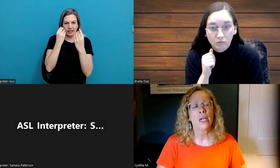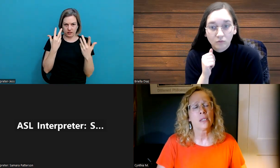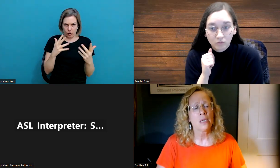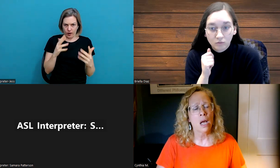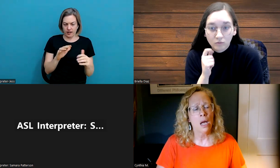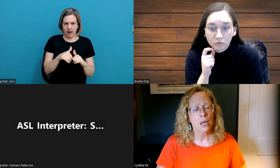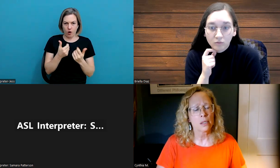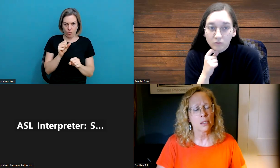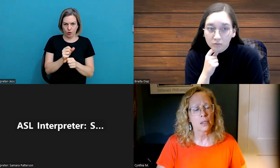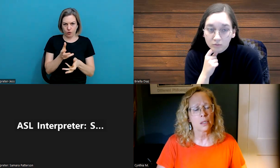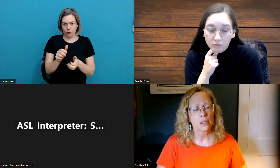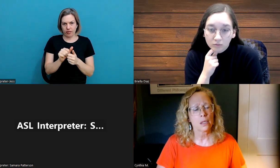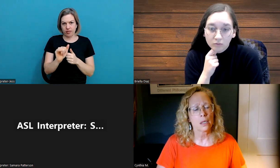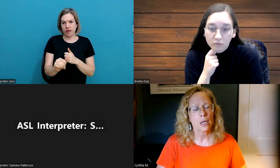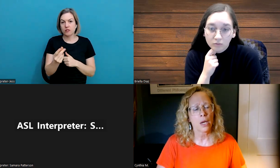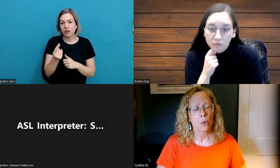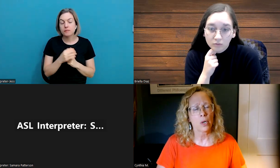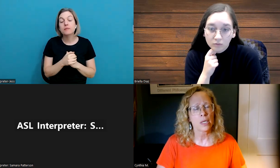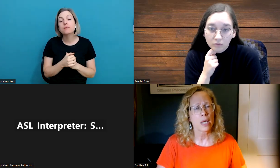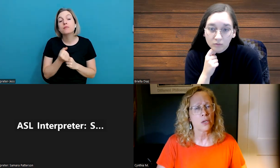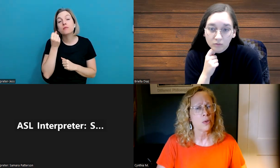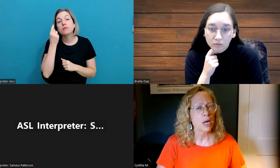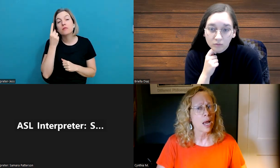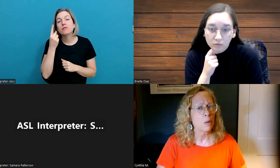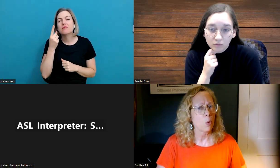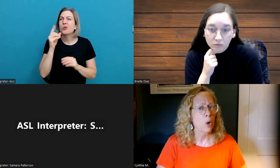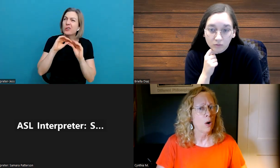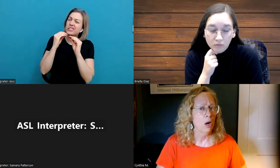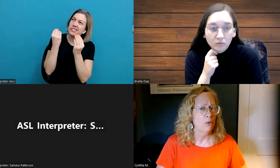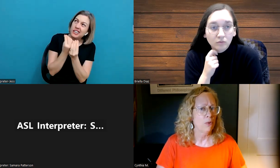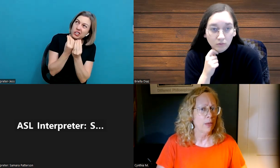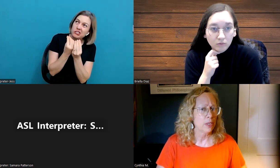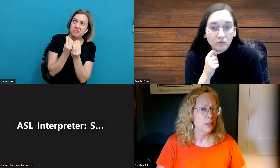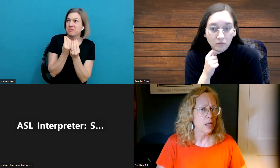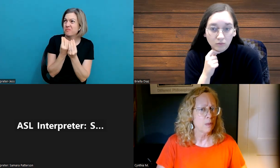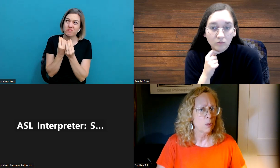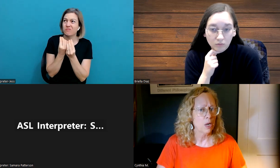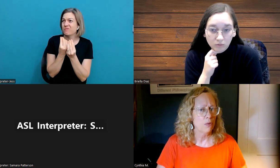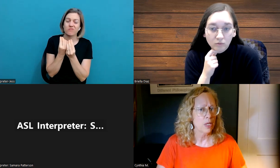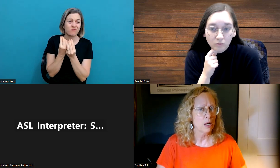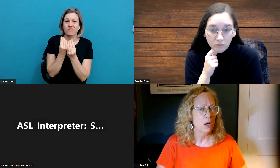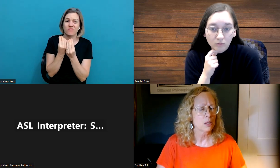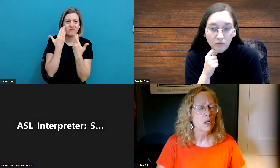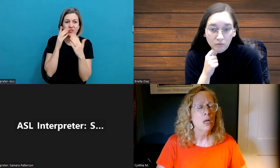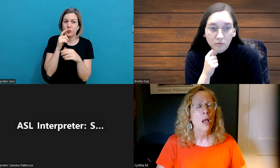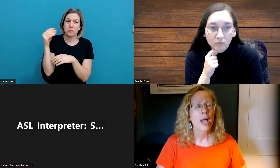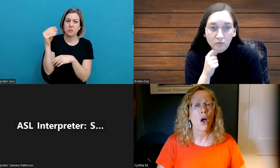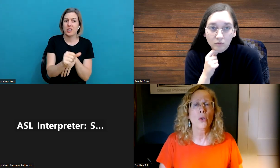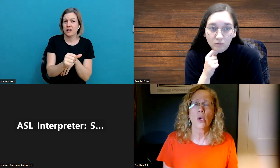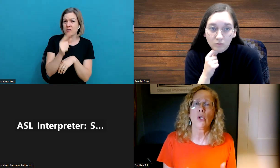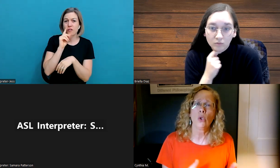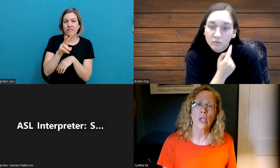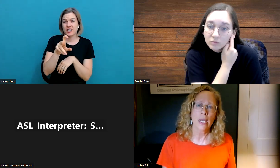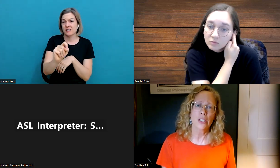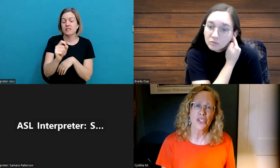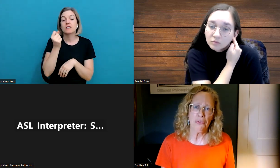There is not an organization that I am aware of at this time that would cover that cost. And also,